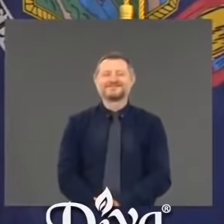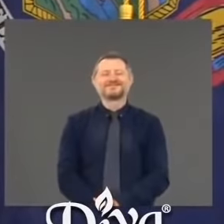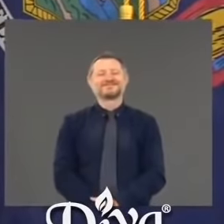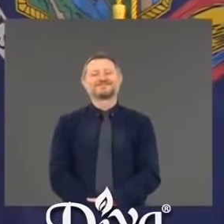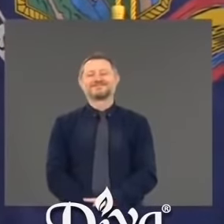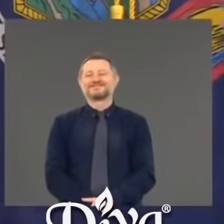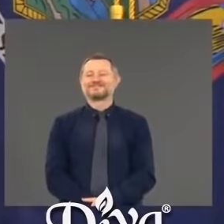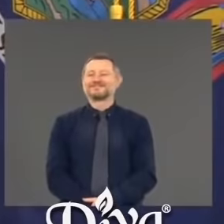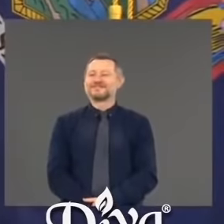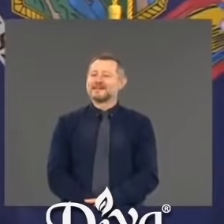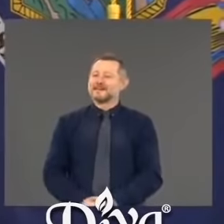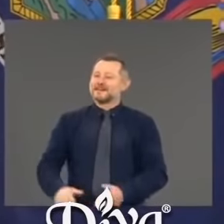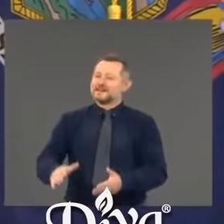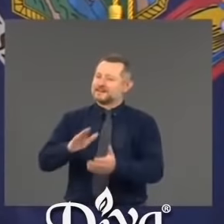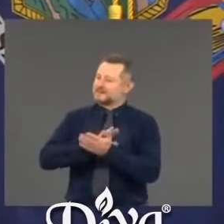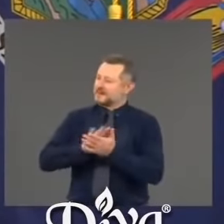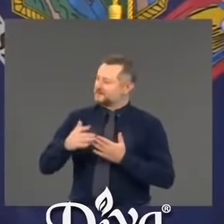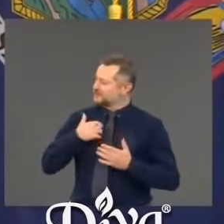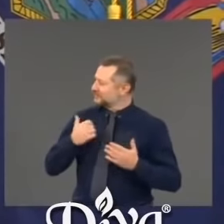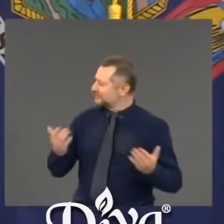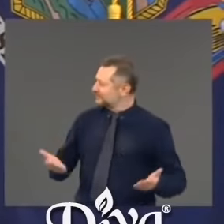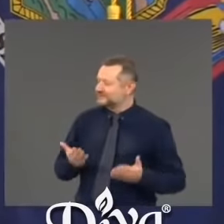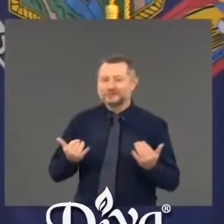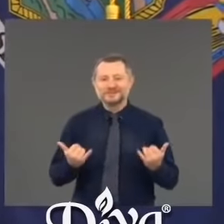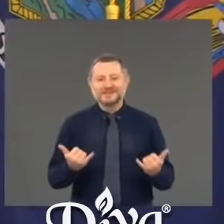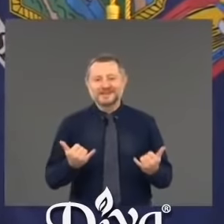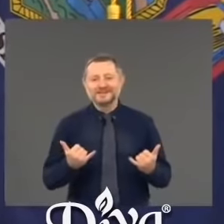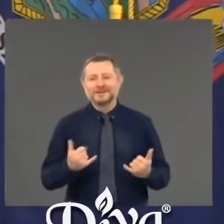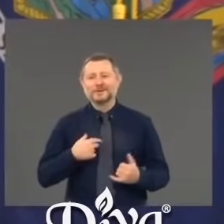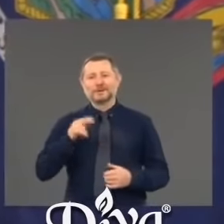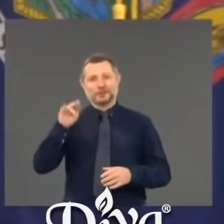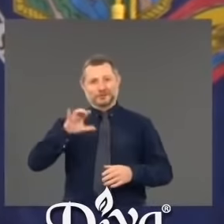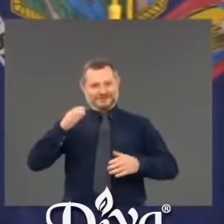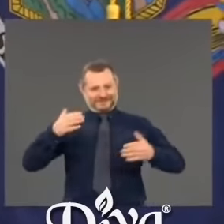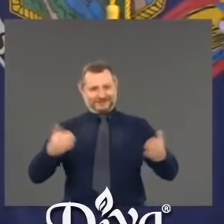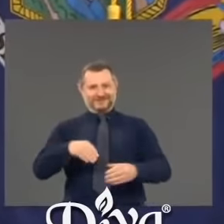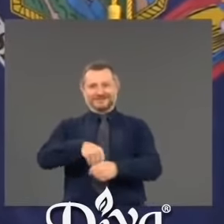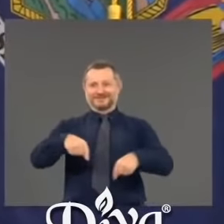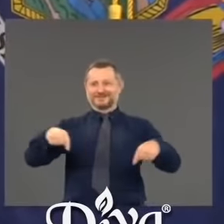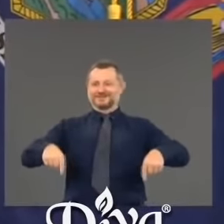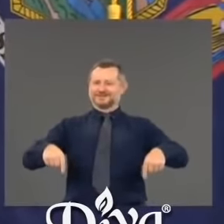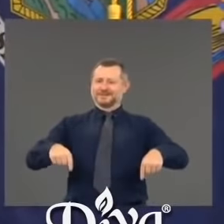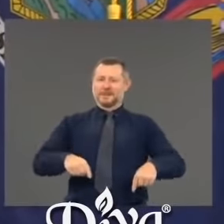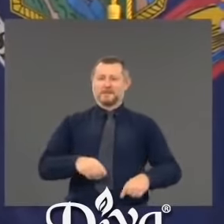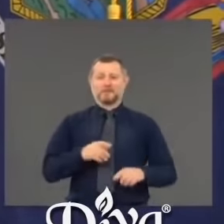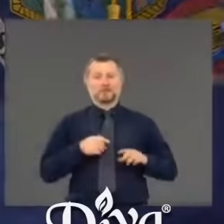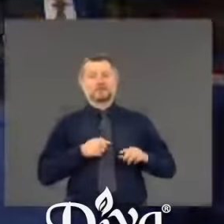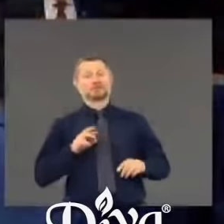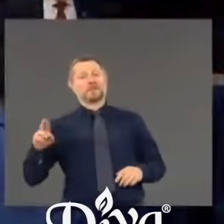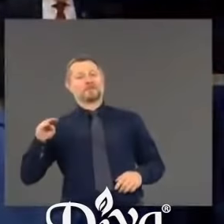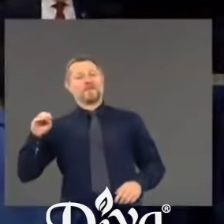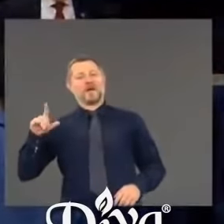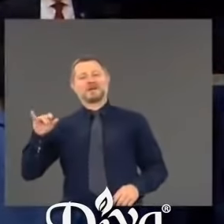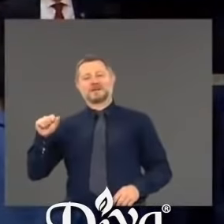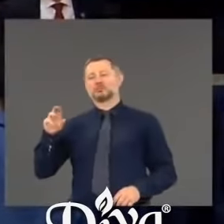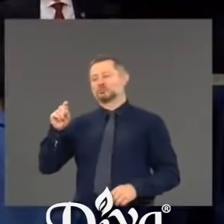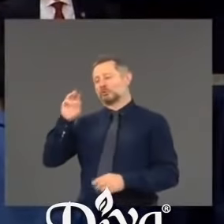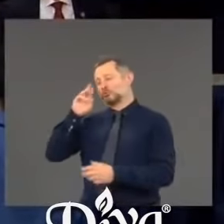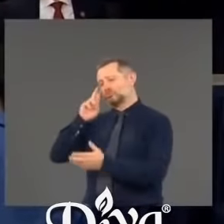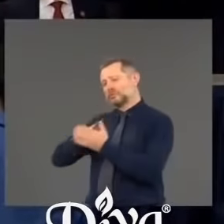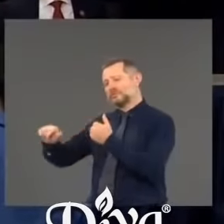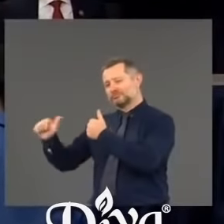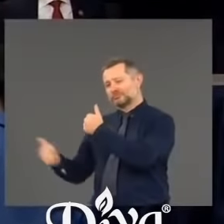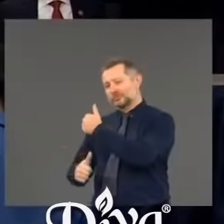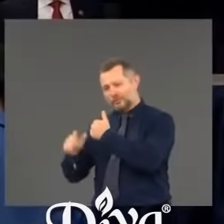Pleasure to be here this morning. Beautiful New York City. To my right, Melissa DeRosa, Secretary to the Governor. To my left, Dr. Howard Zucker,